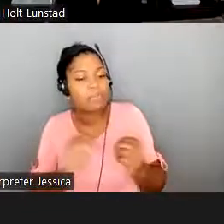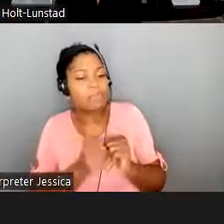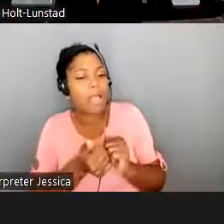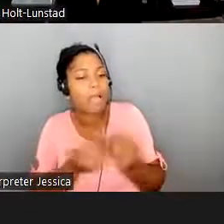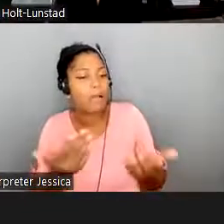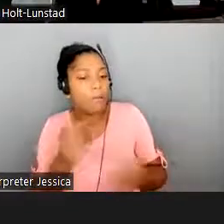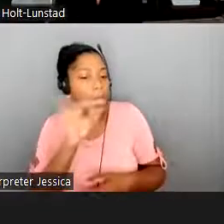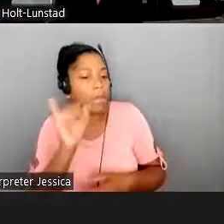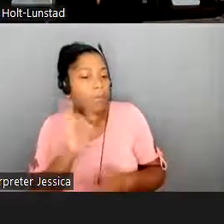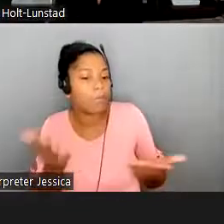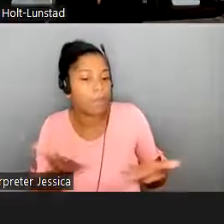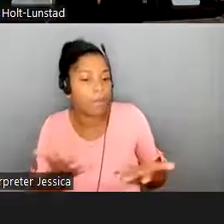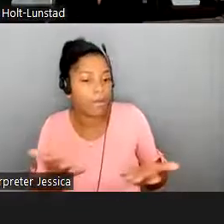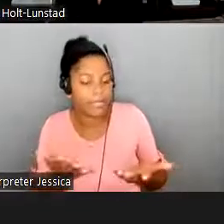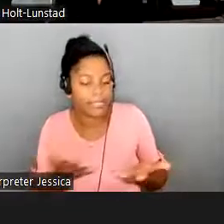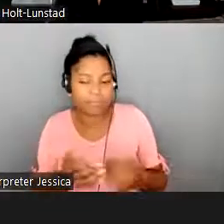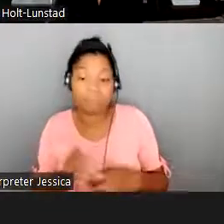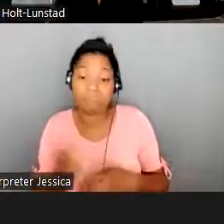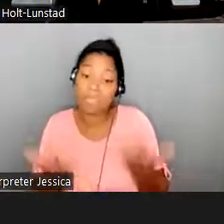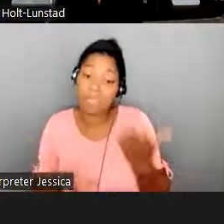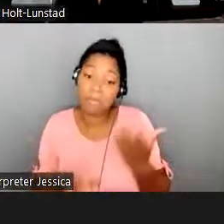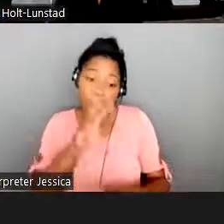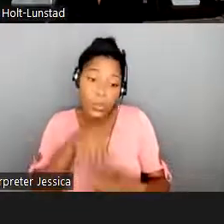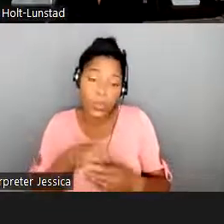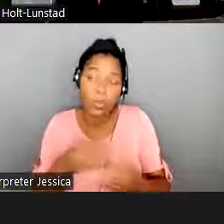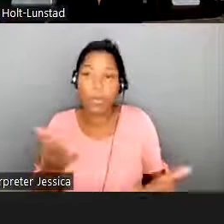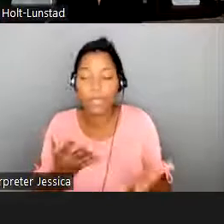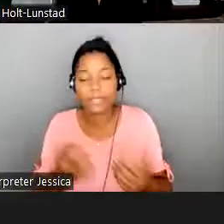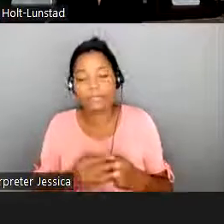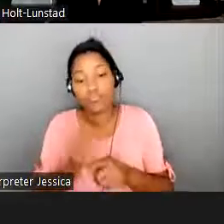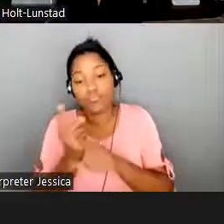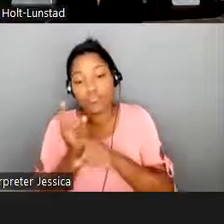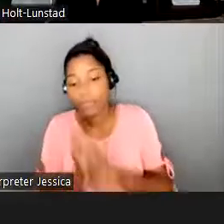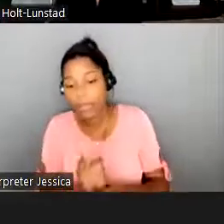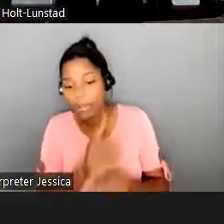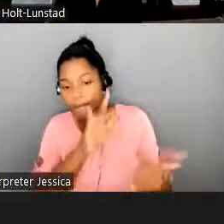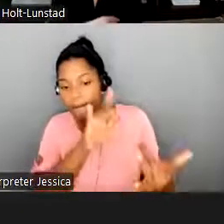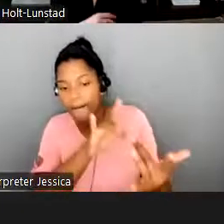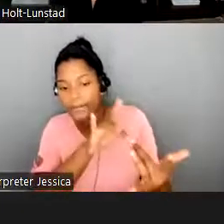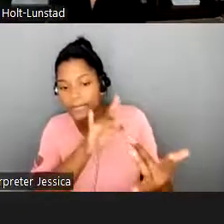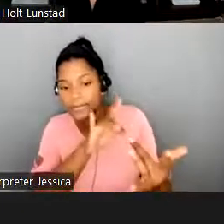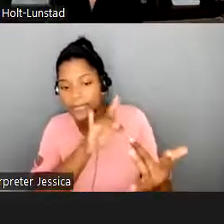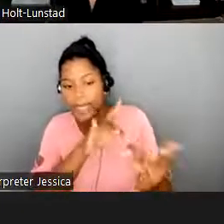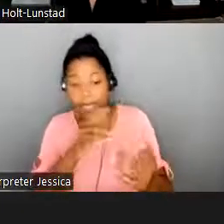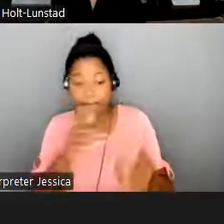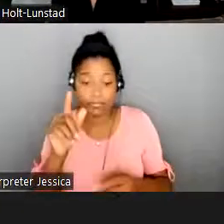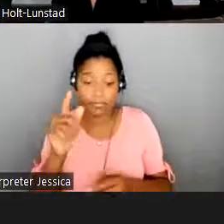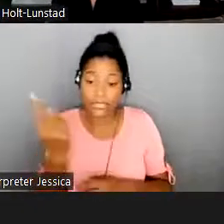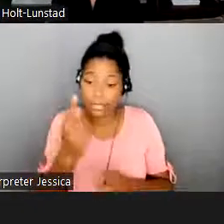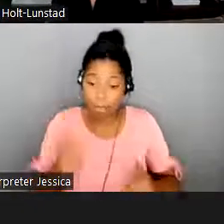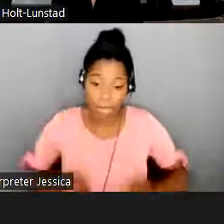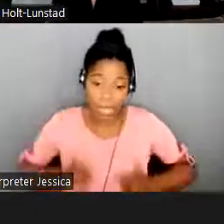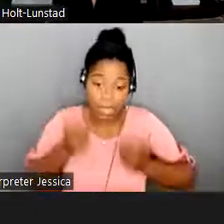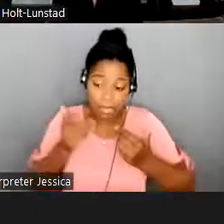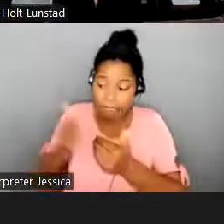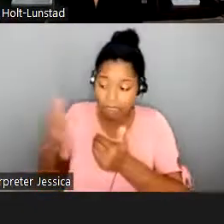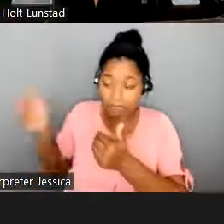include. So this could include something like having regular contact with a neighbor, showing care or